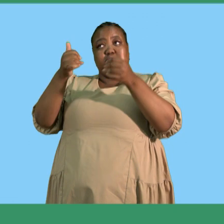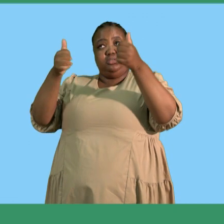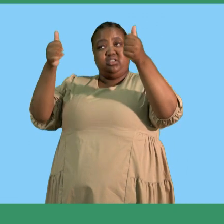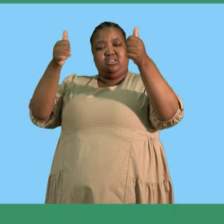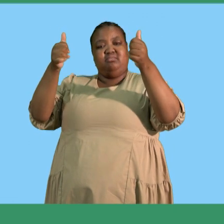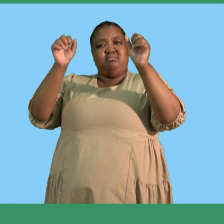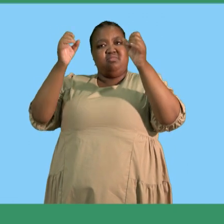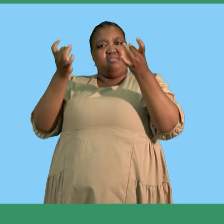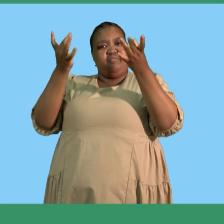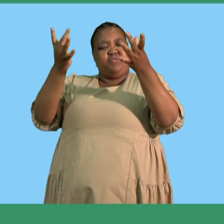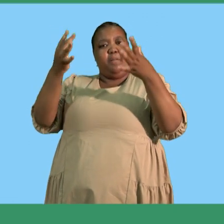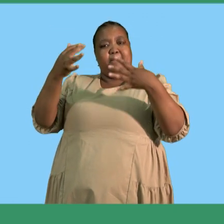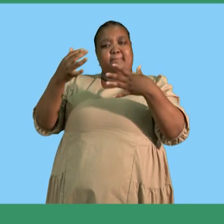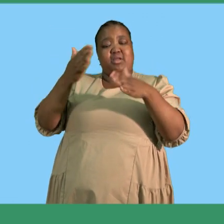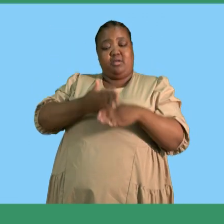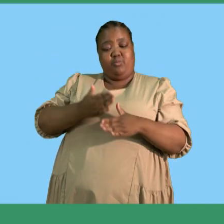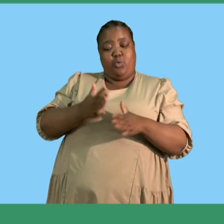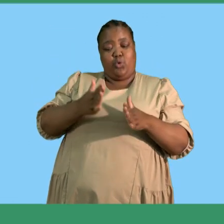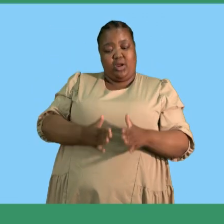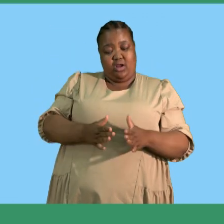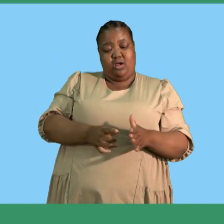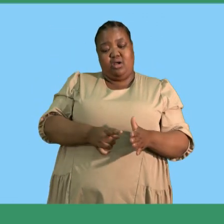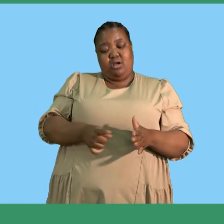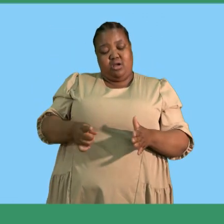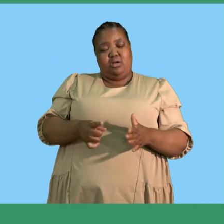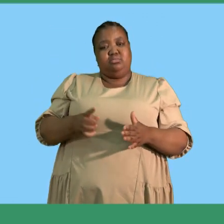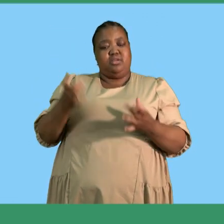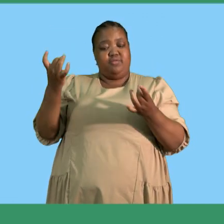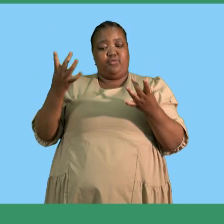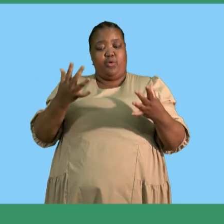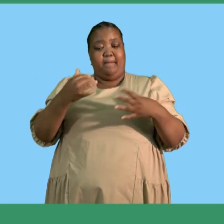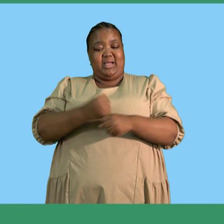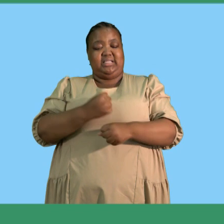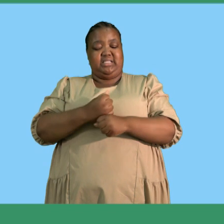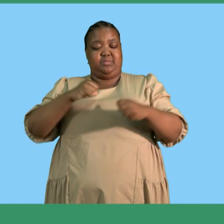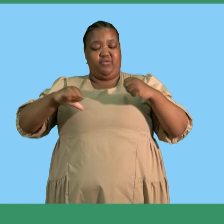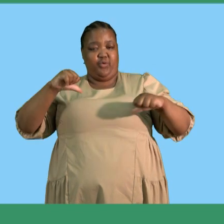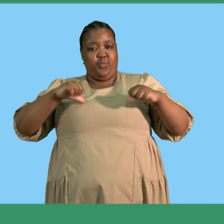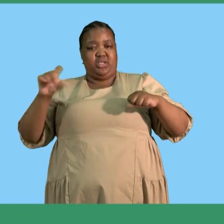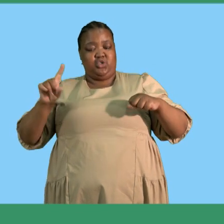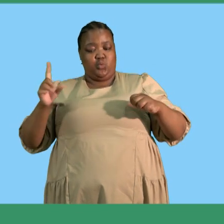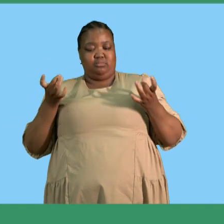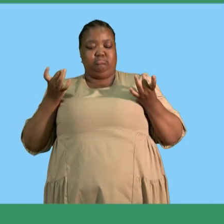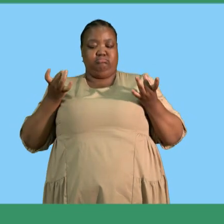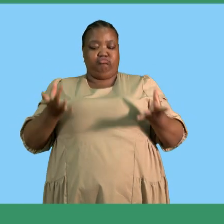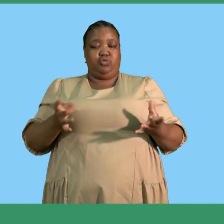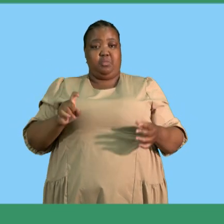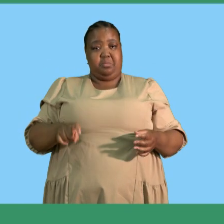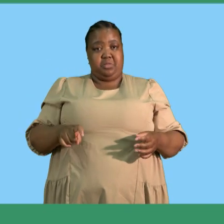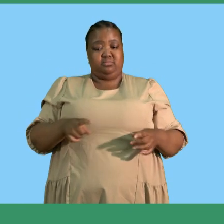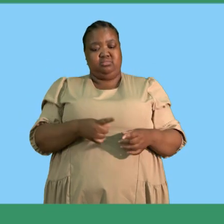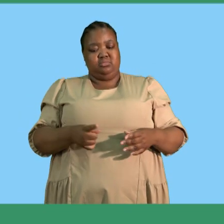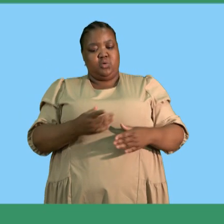business performance. Now, you must present to them as to how the business is doing so that they also